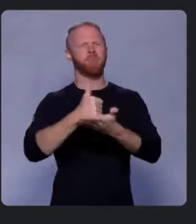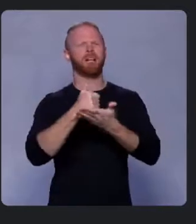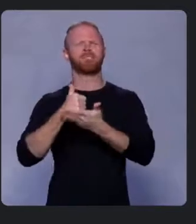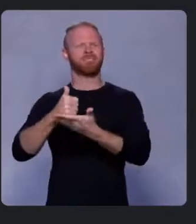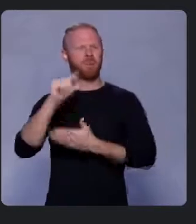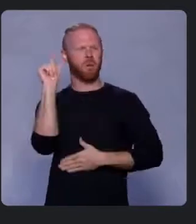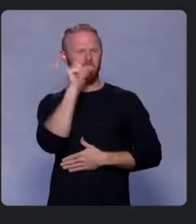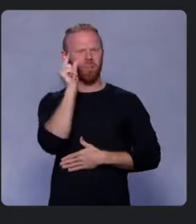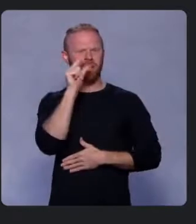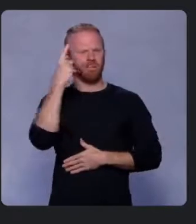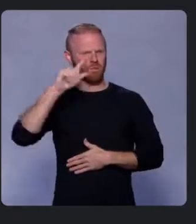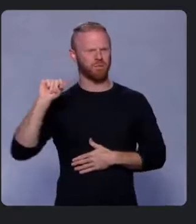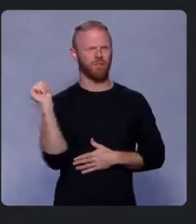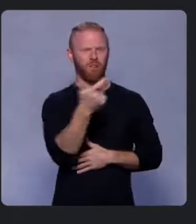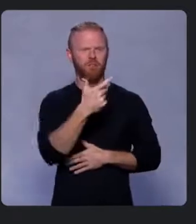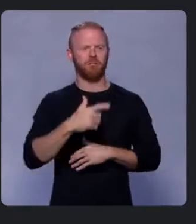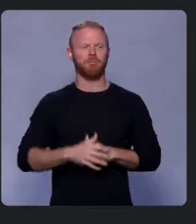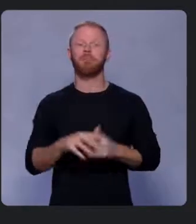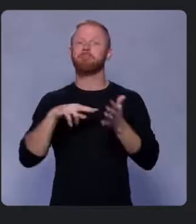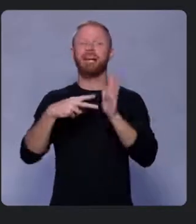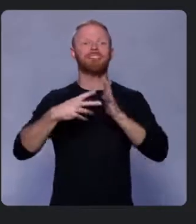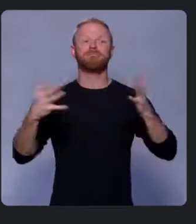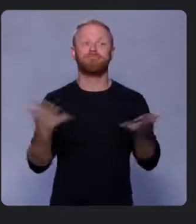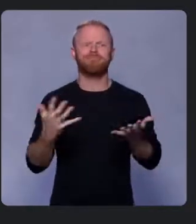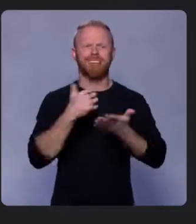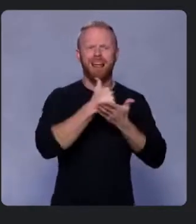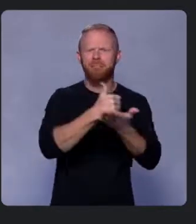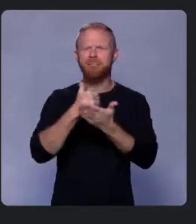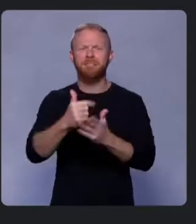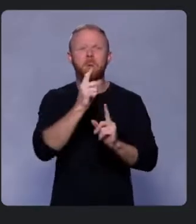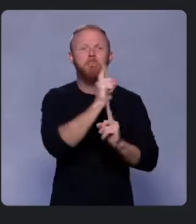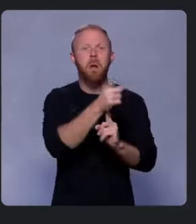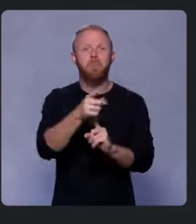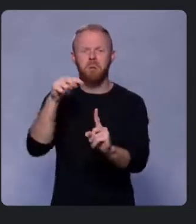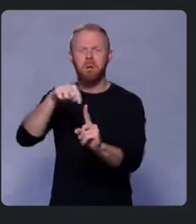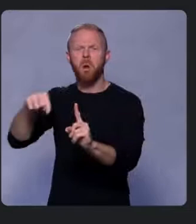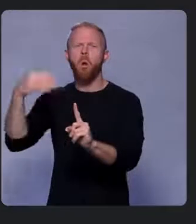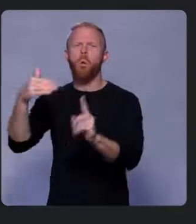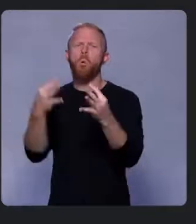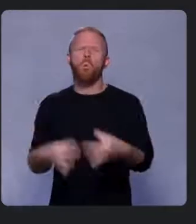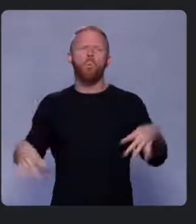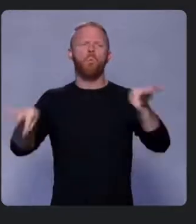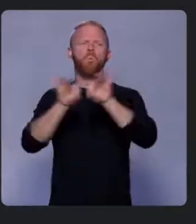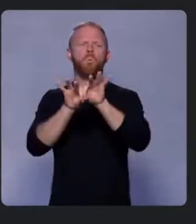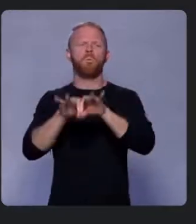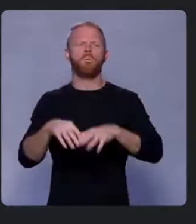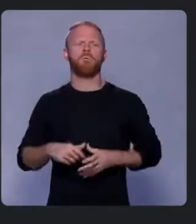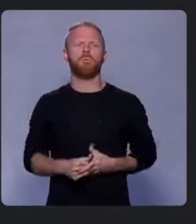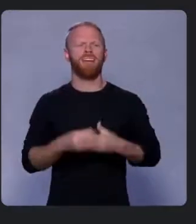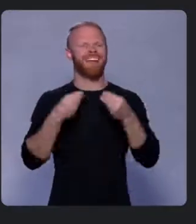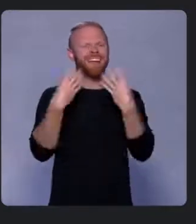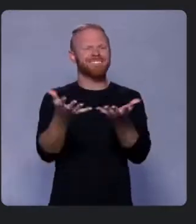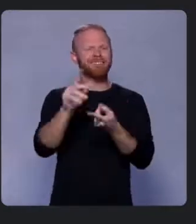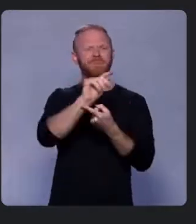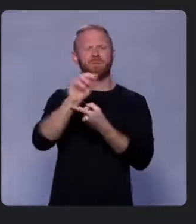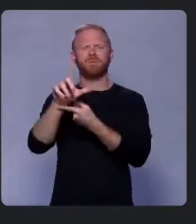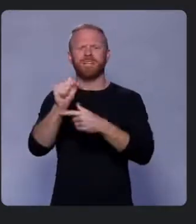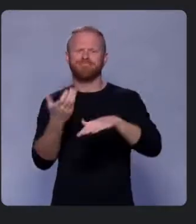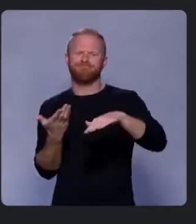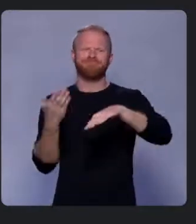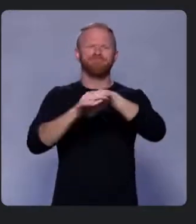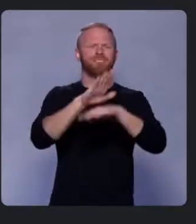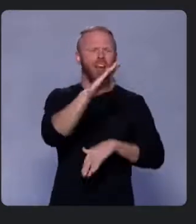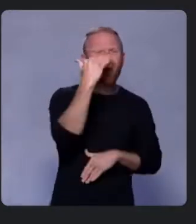everyone. That means being helpful in moments that matter, and it means giving you the tools to increase your